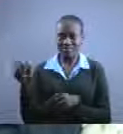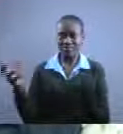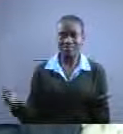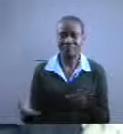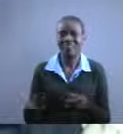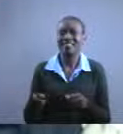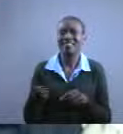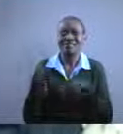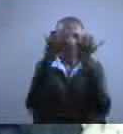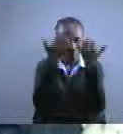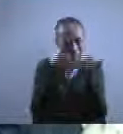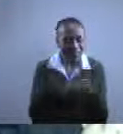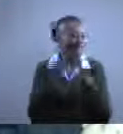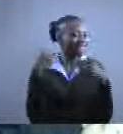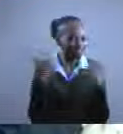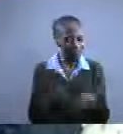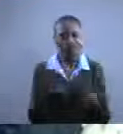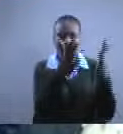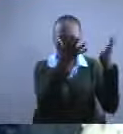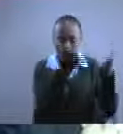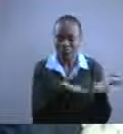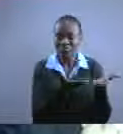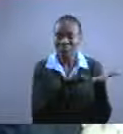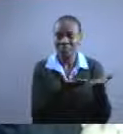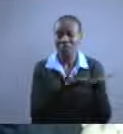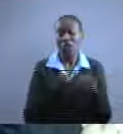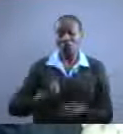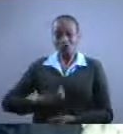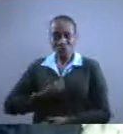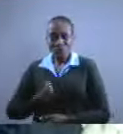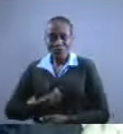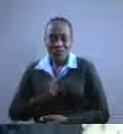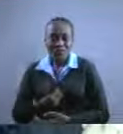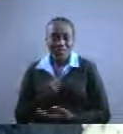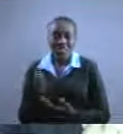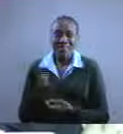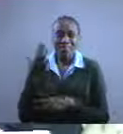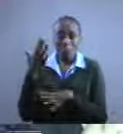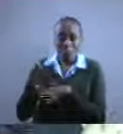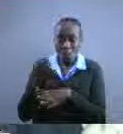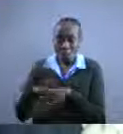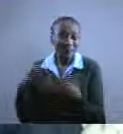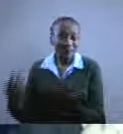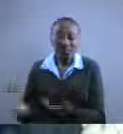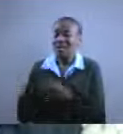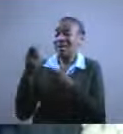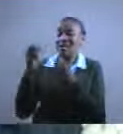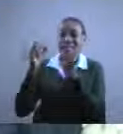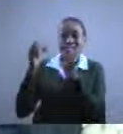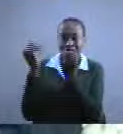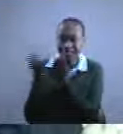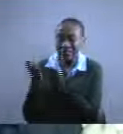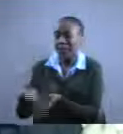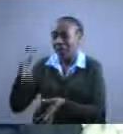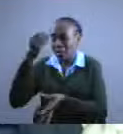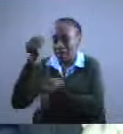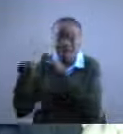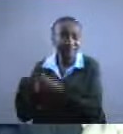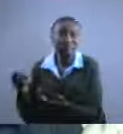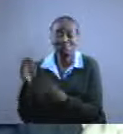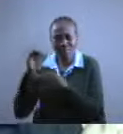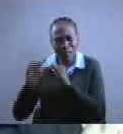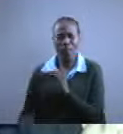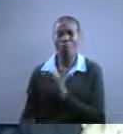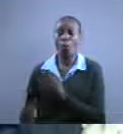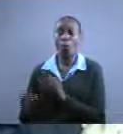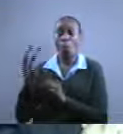in those stats, the young people not in employment, education or training, the Western Cape has a higher NEET rate